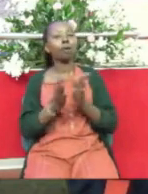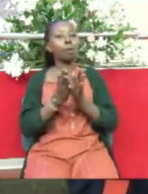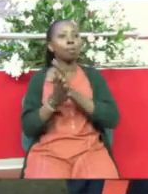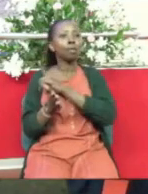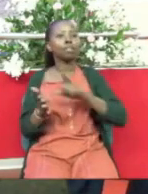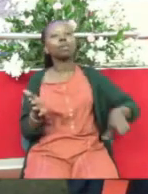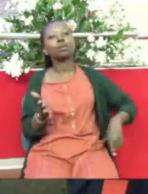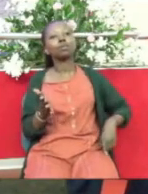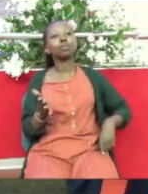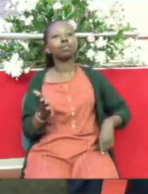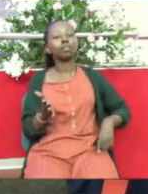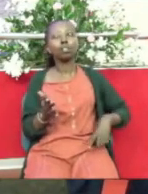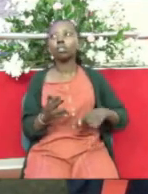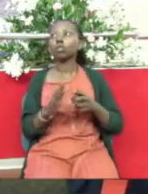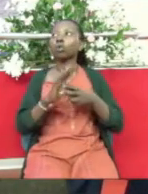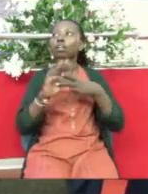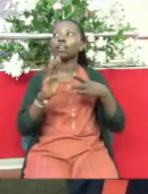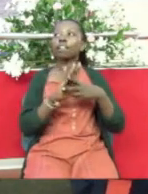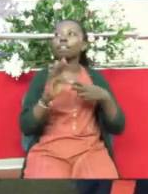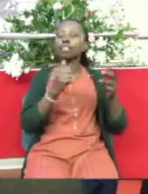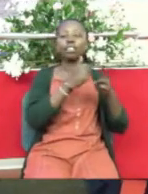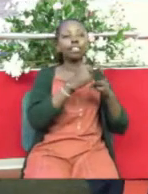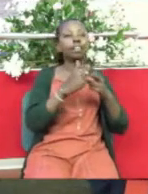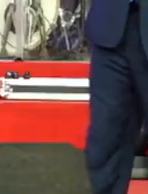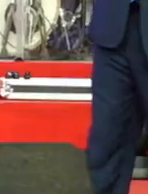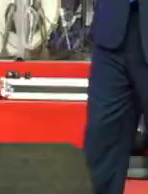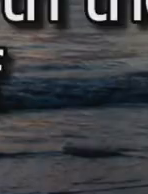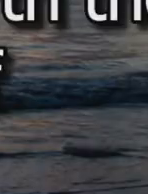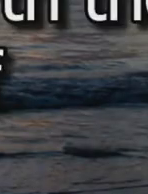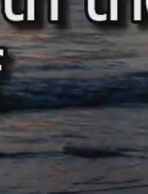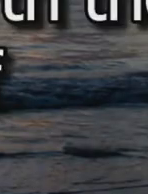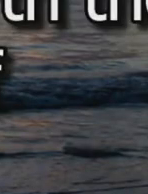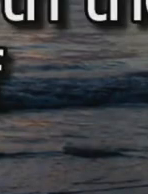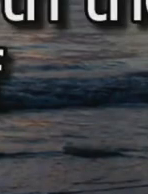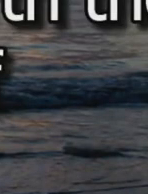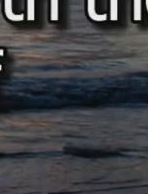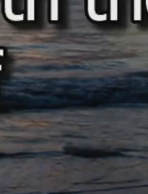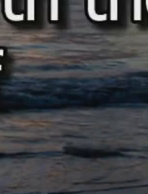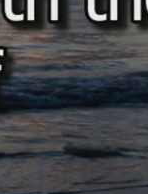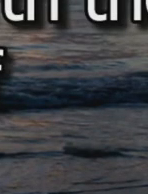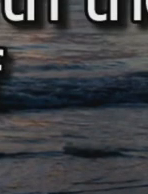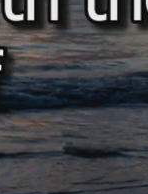of the Lord. And then in verse 7, what does it say? Mstari wa saba asemaje? It begins